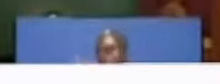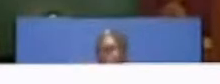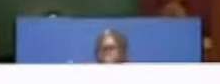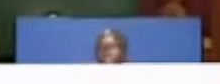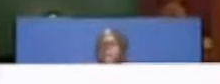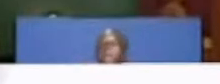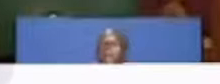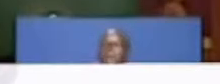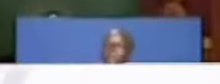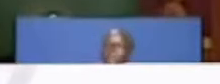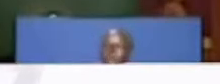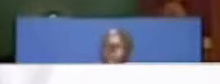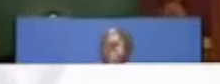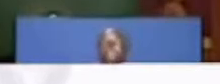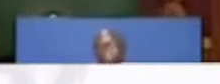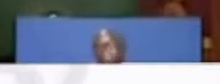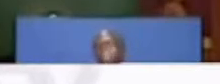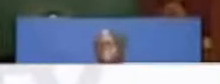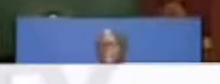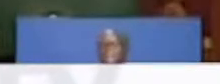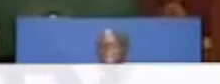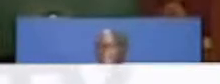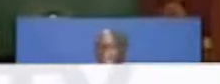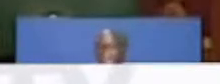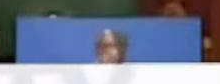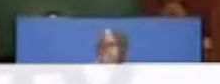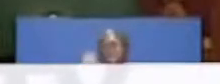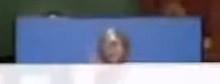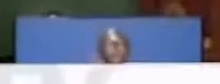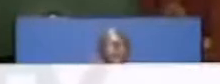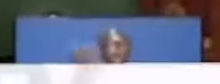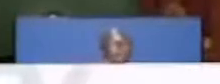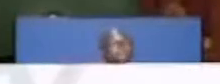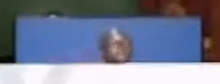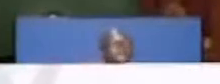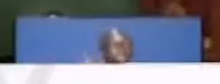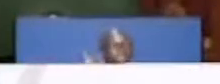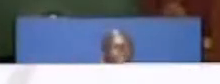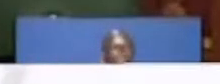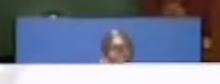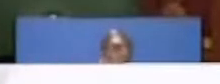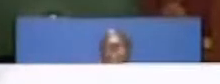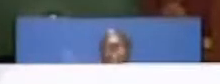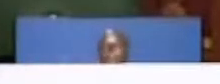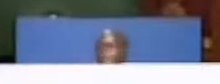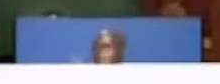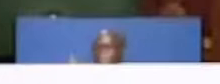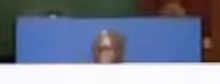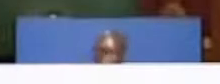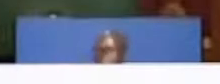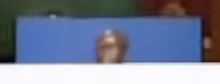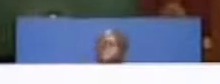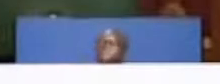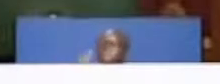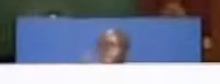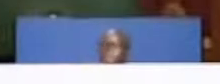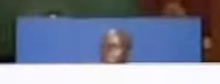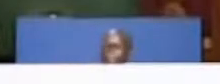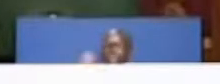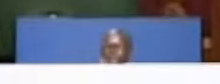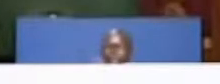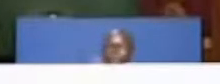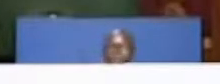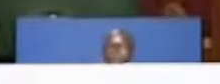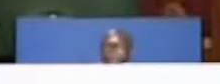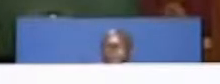Mr. Speaker, that the Senate expedite the consideration of this bill so that in the life of this House, we can all